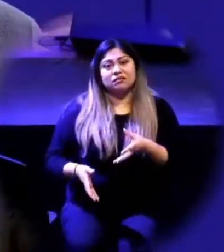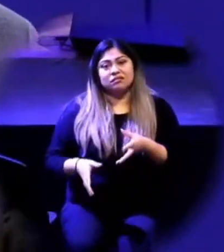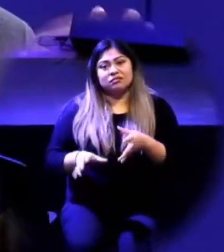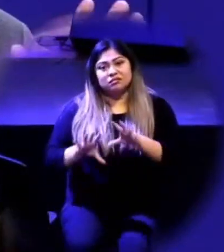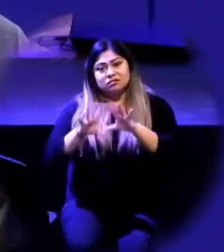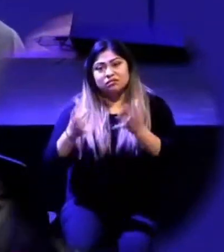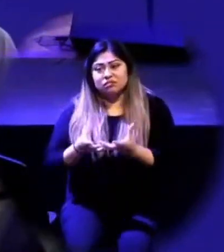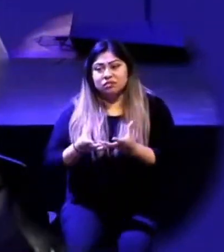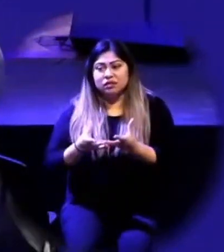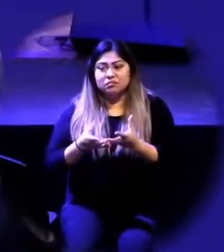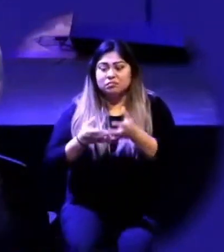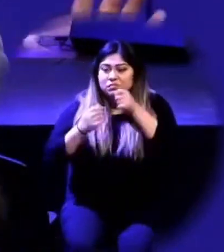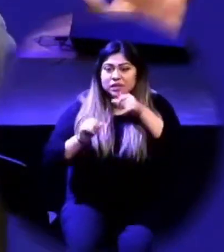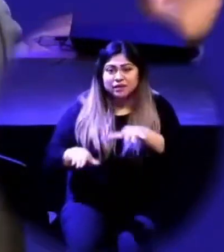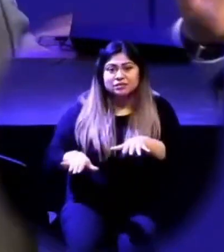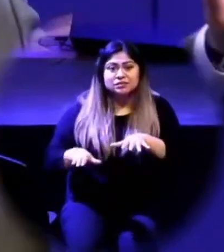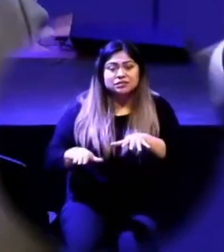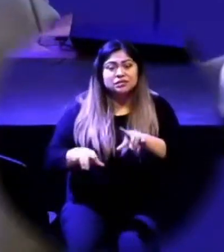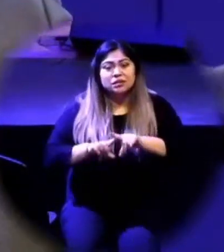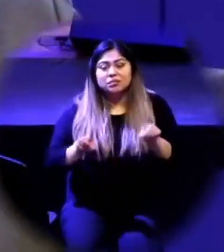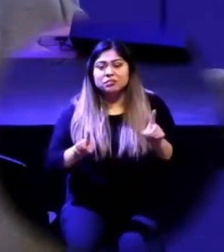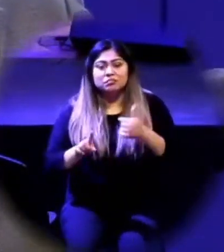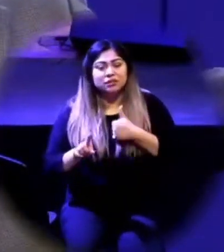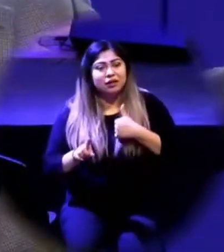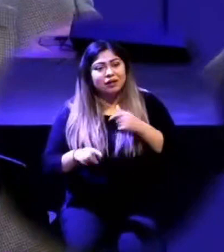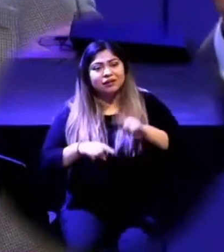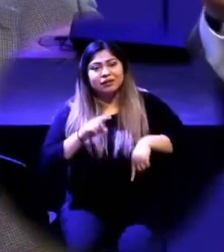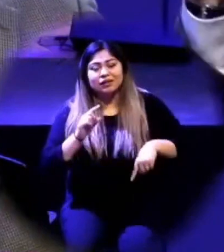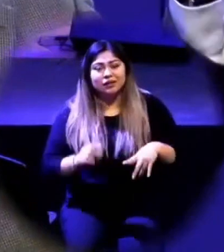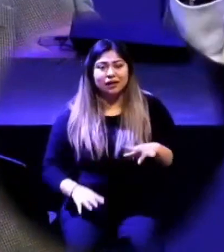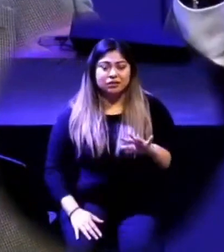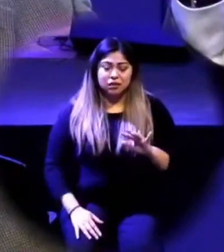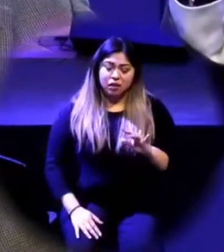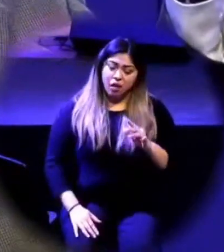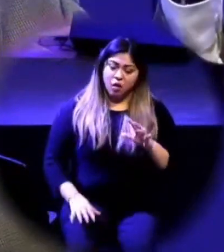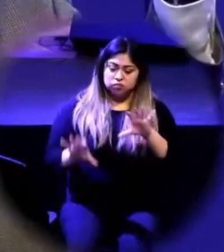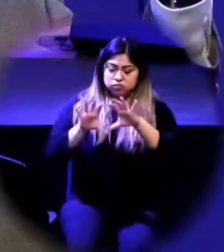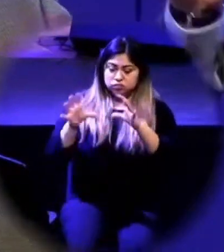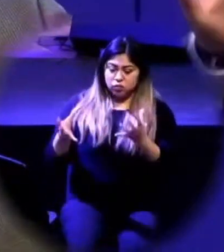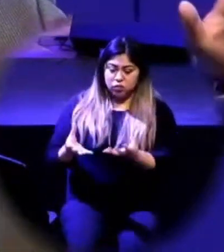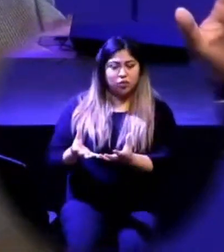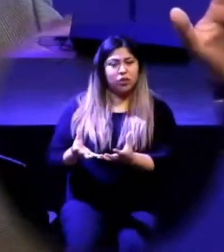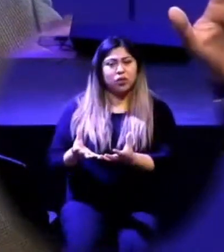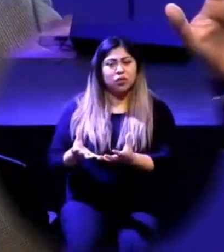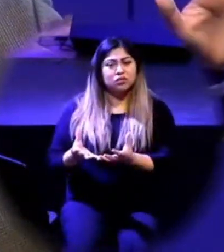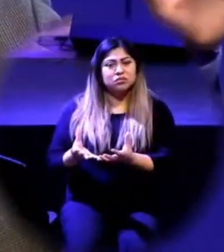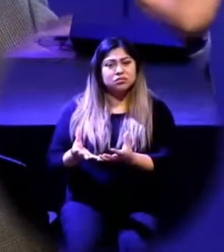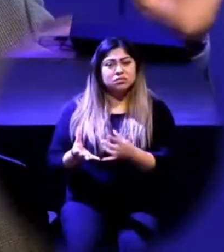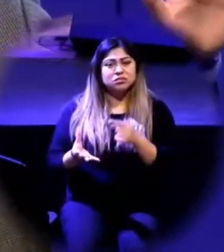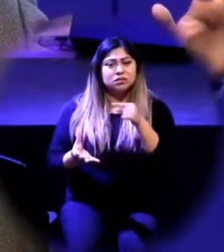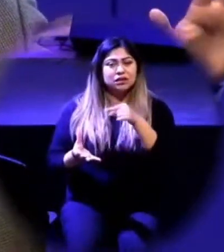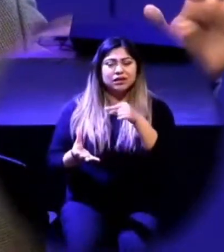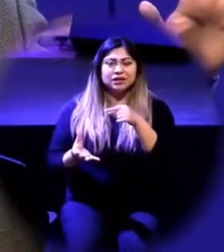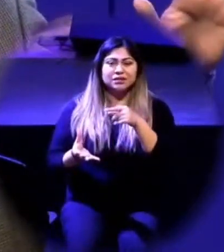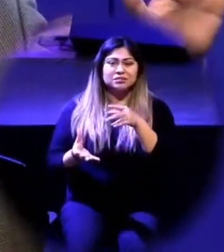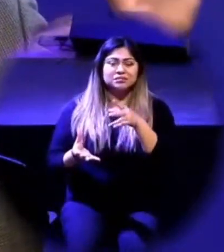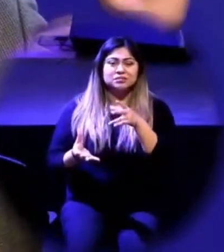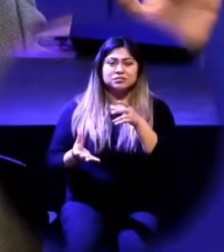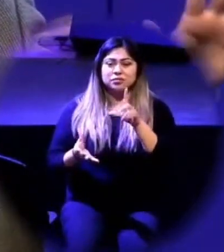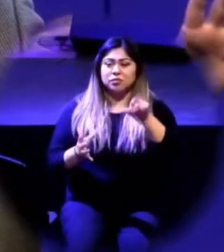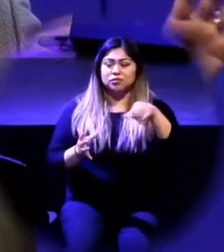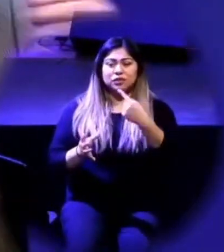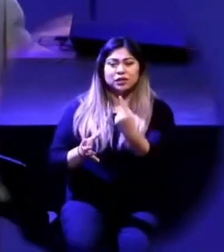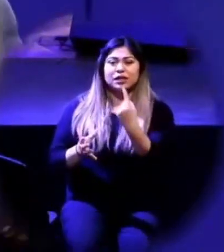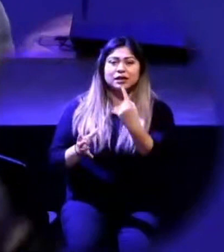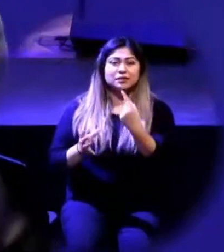I must never mistake them for the something else of which they are only a kind of copy or echo